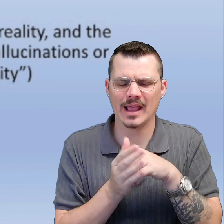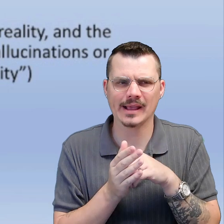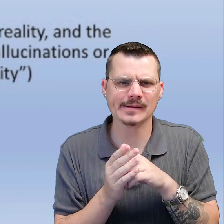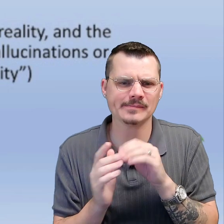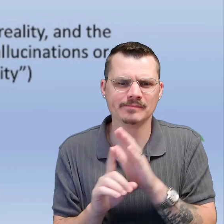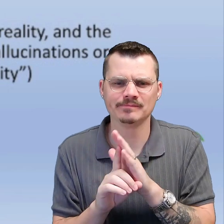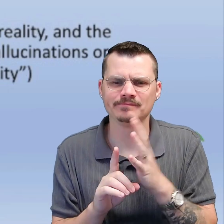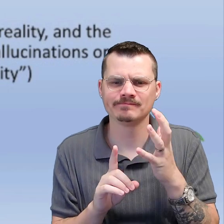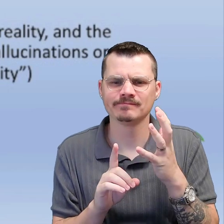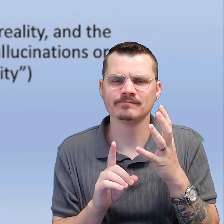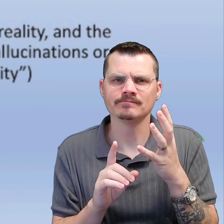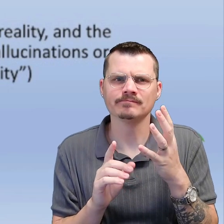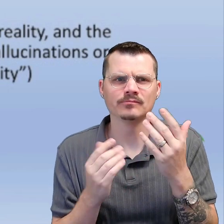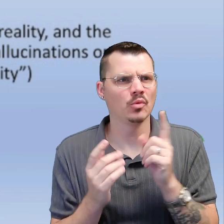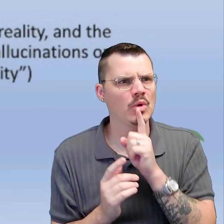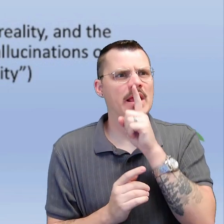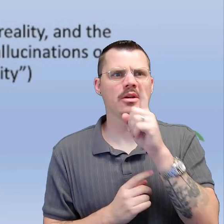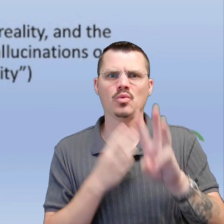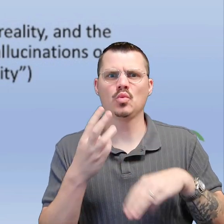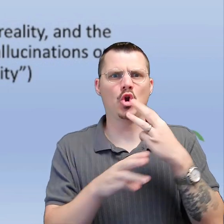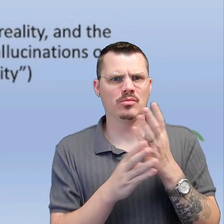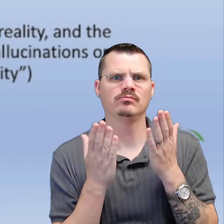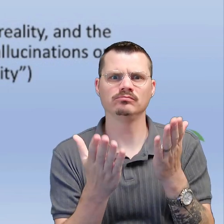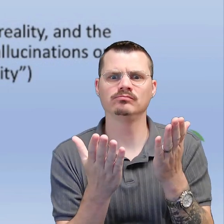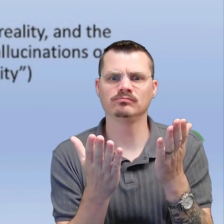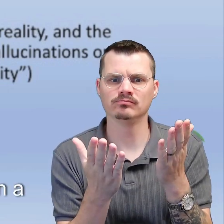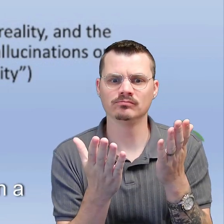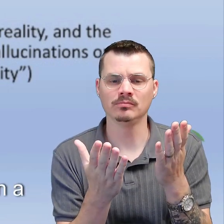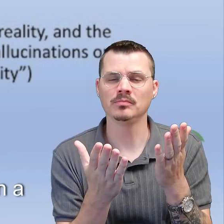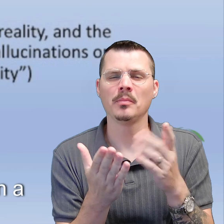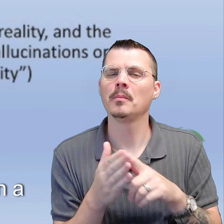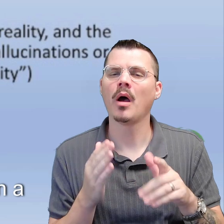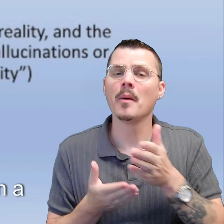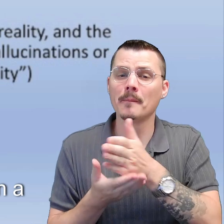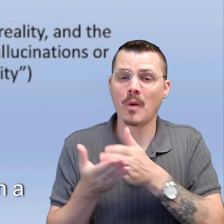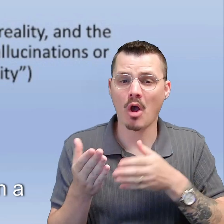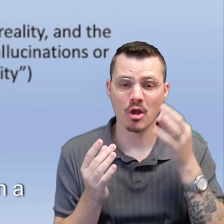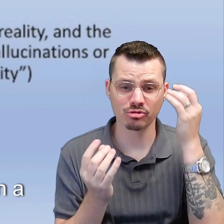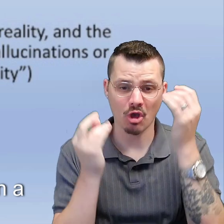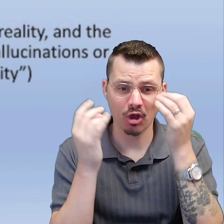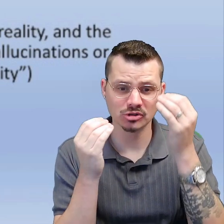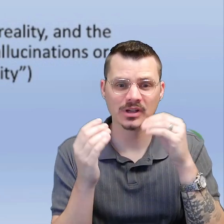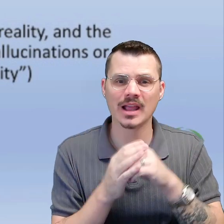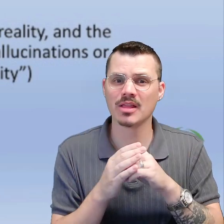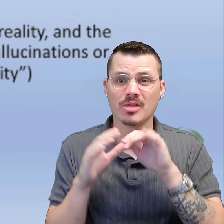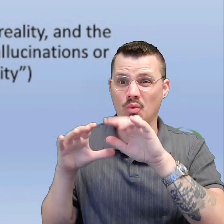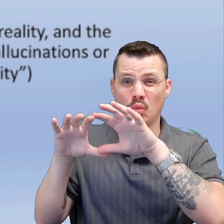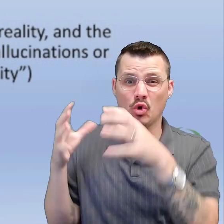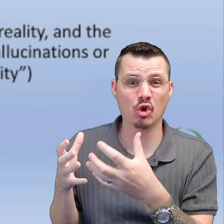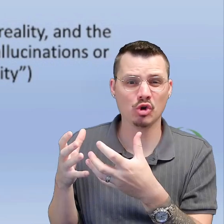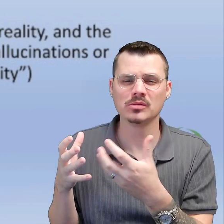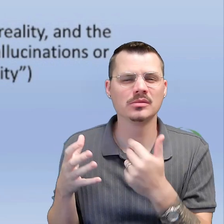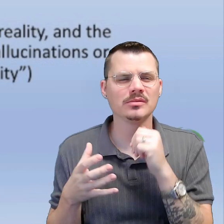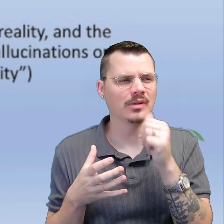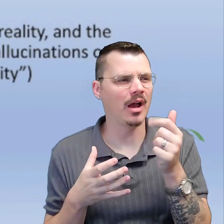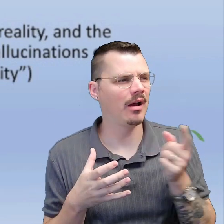of readily acknowledged real world, and then part of their thoughts are in a world not evident